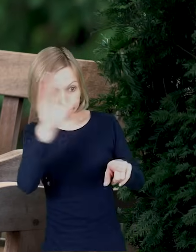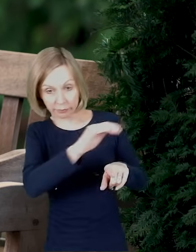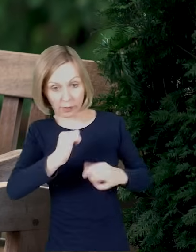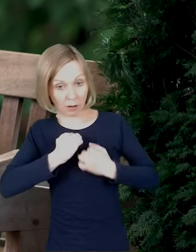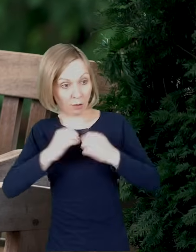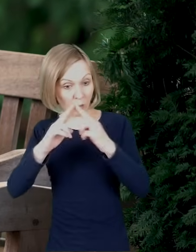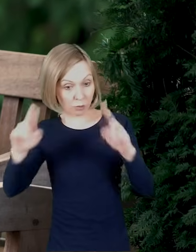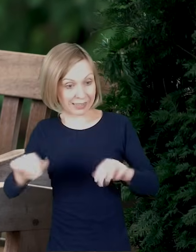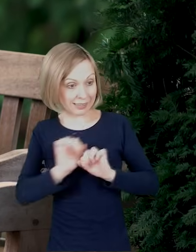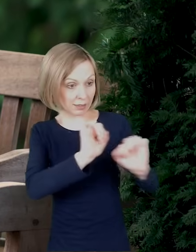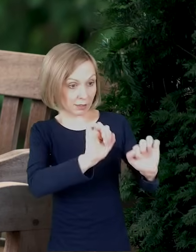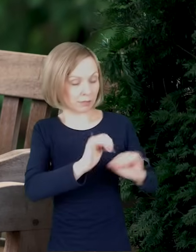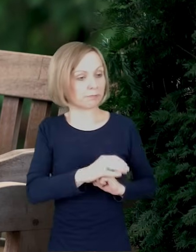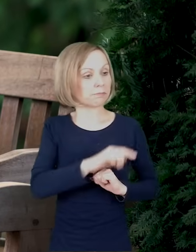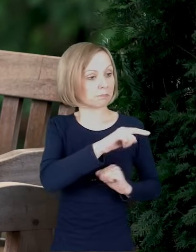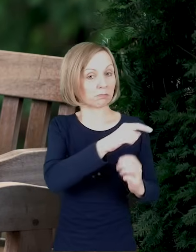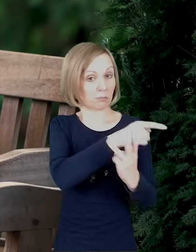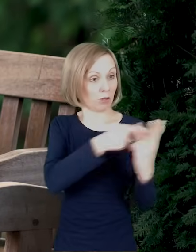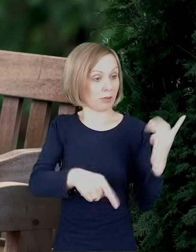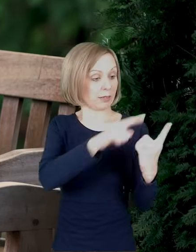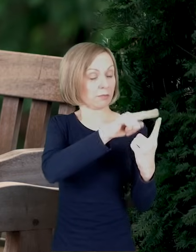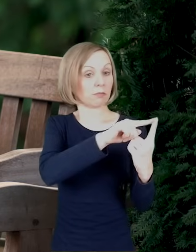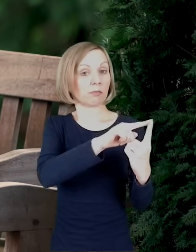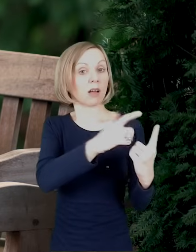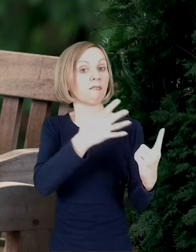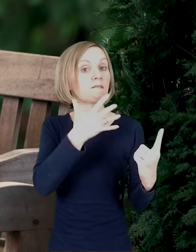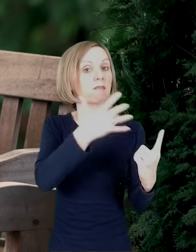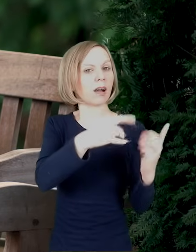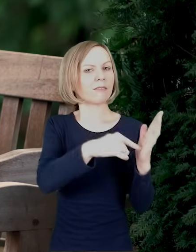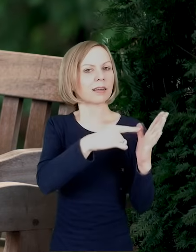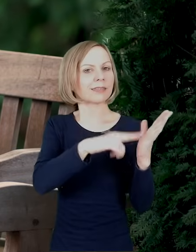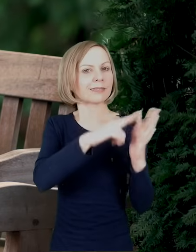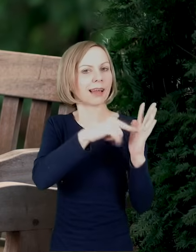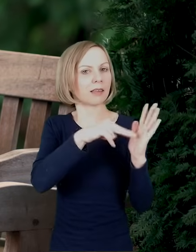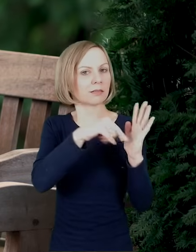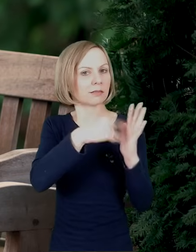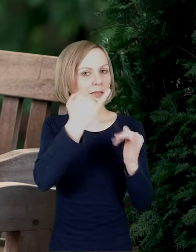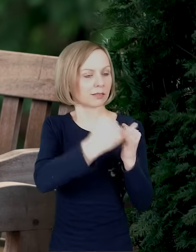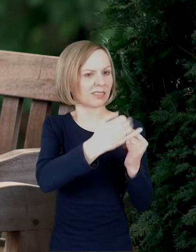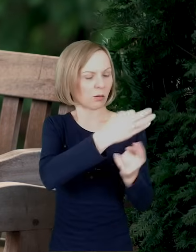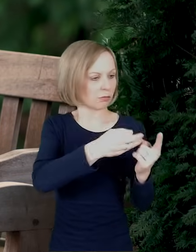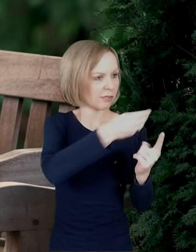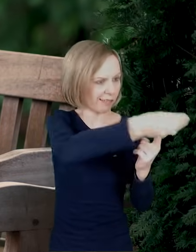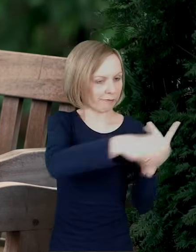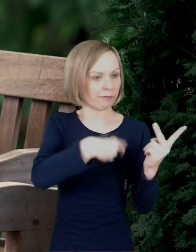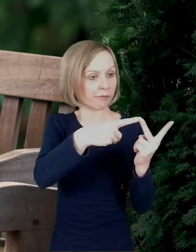gave 5 talents, to another 2, to another 1, to each according to his